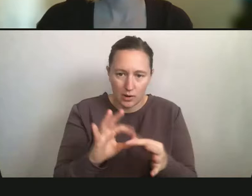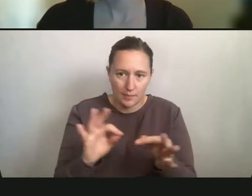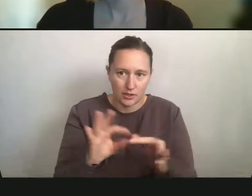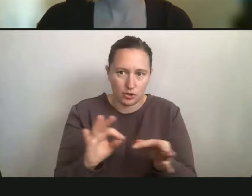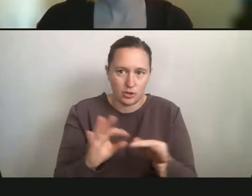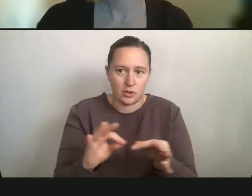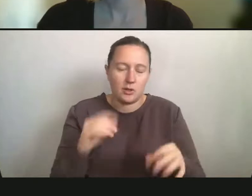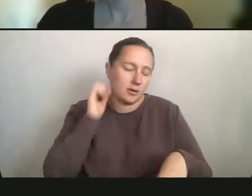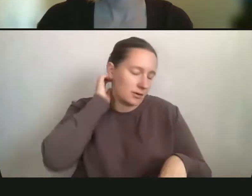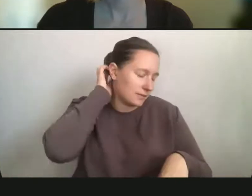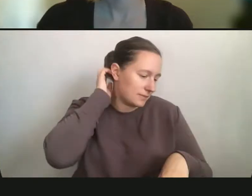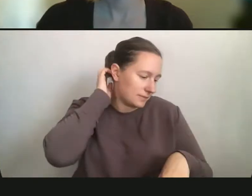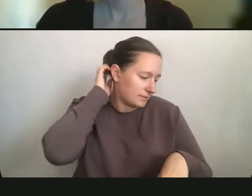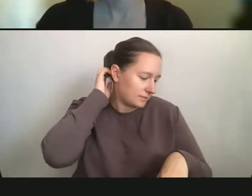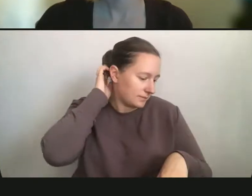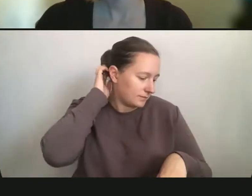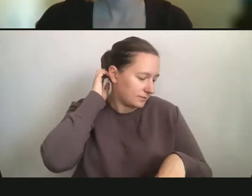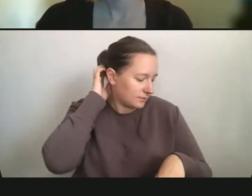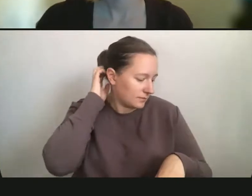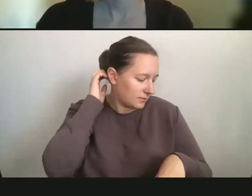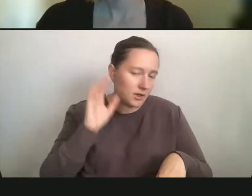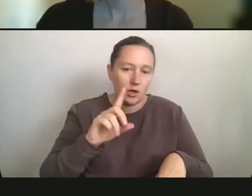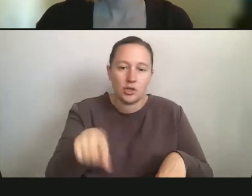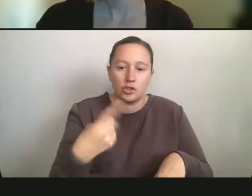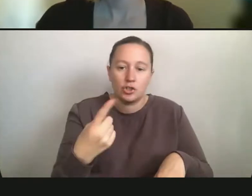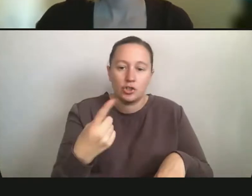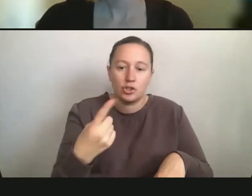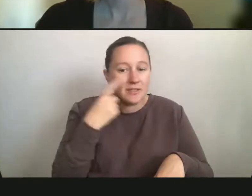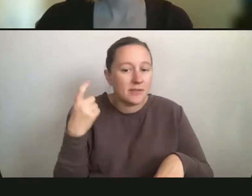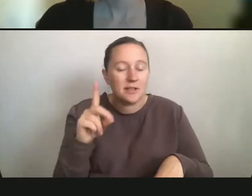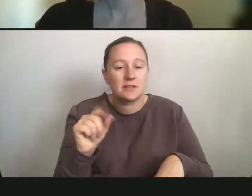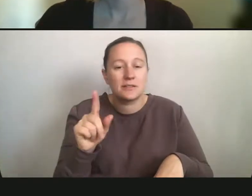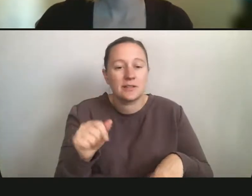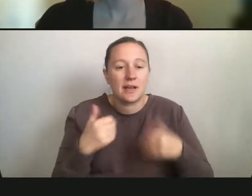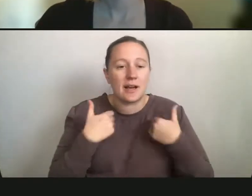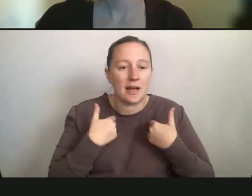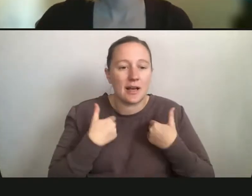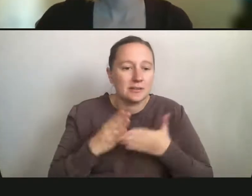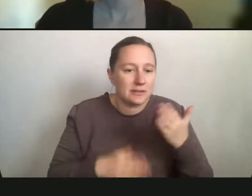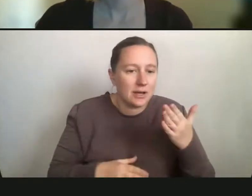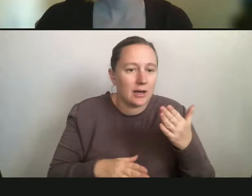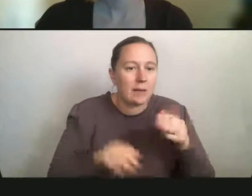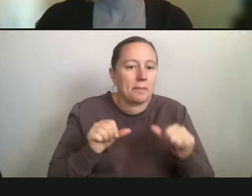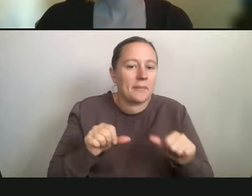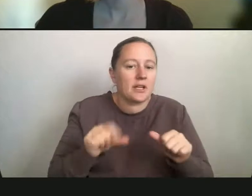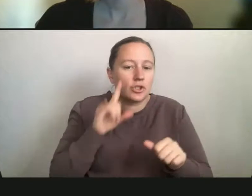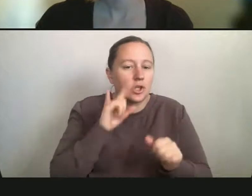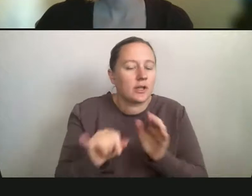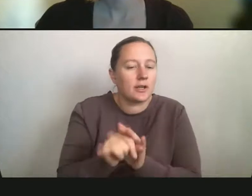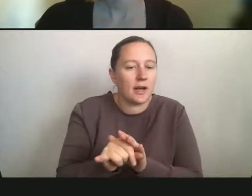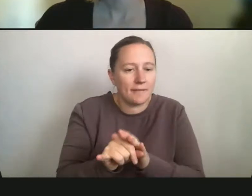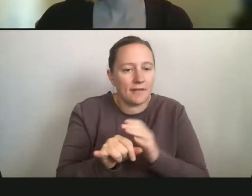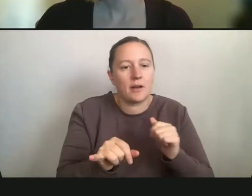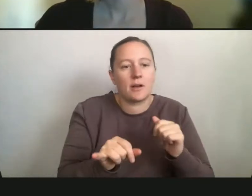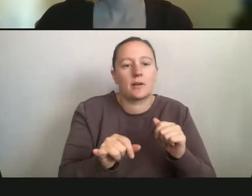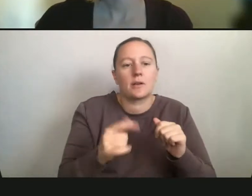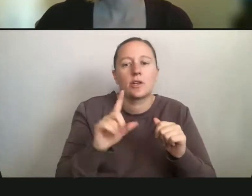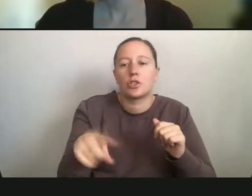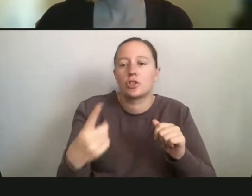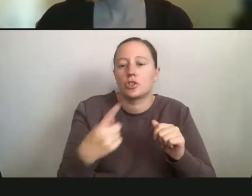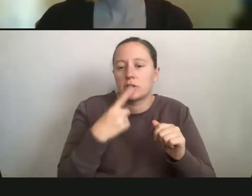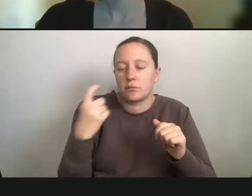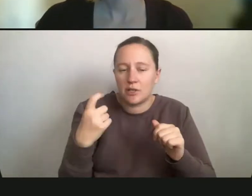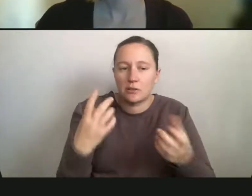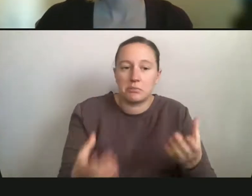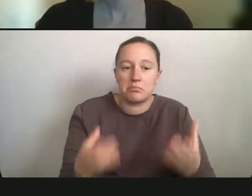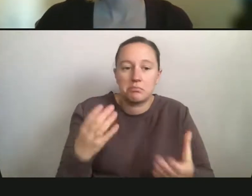that just because data have some, potential identifiability, just because there